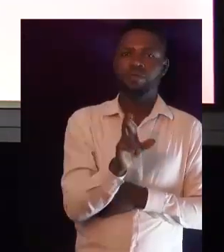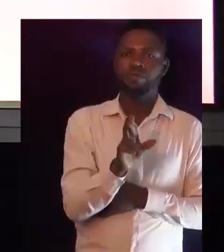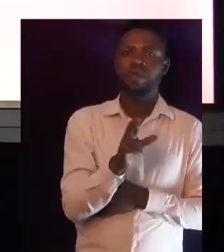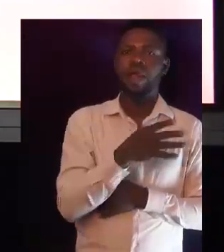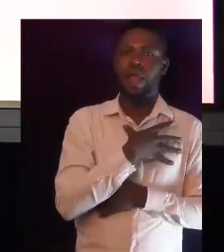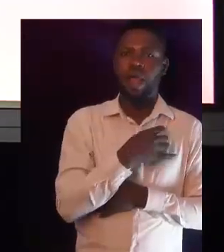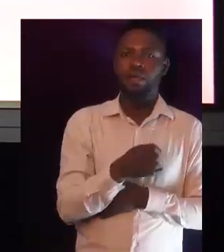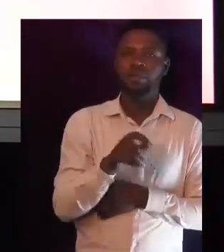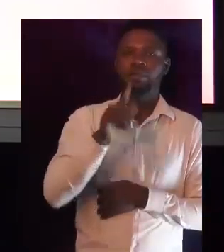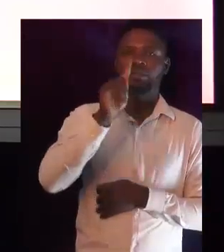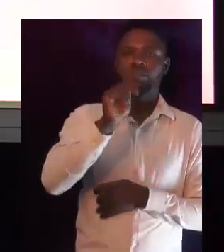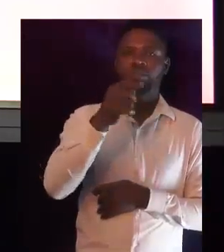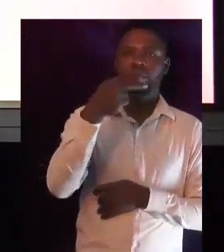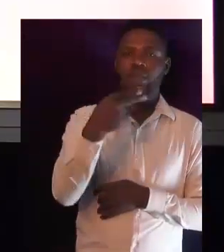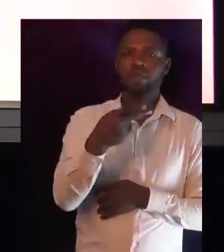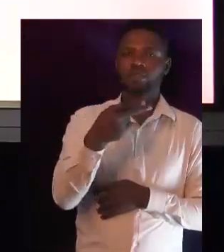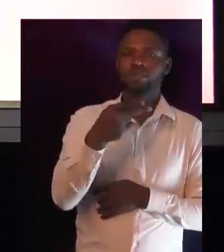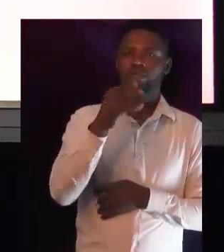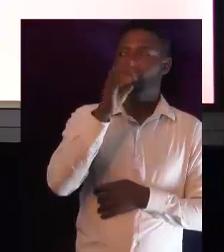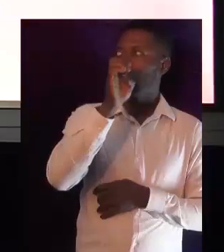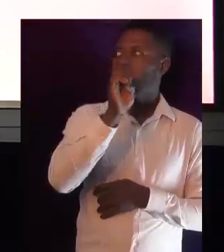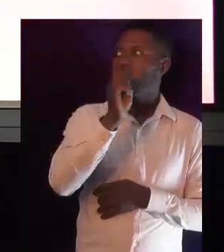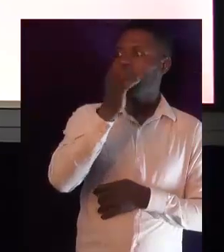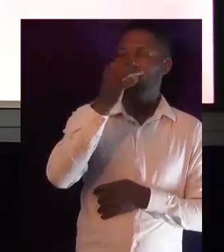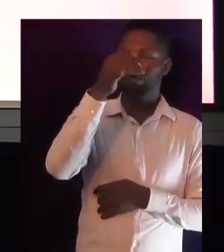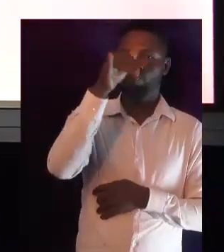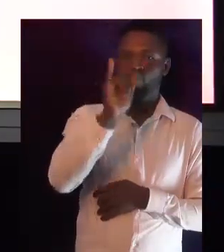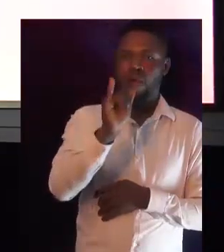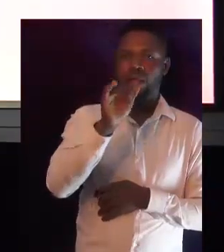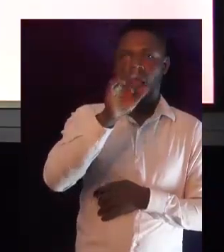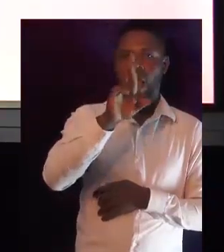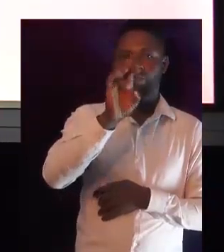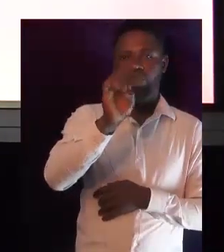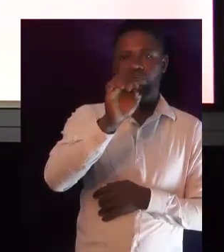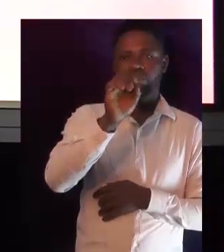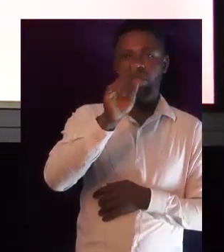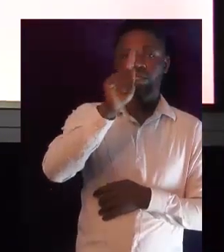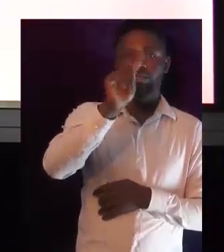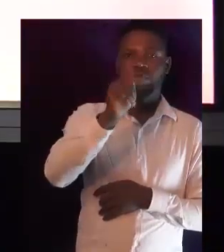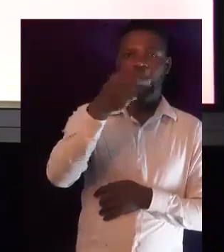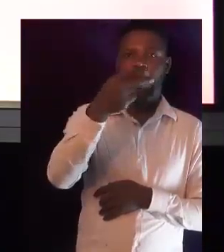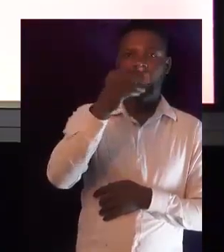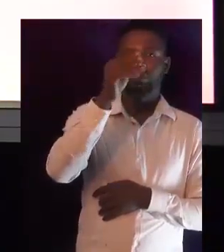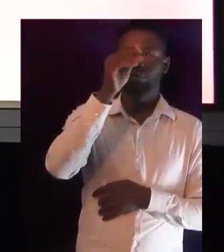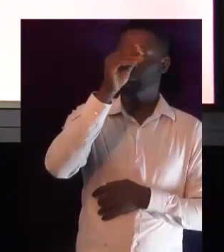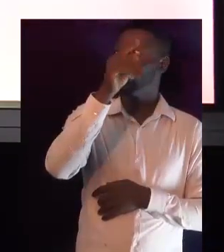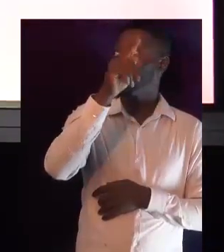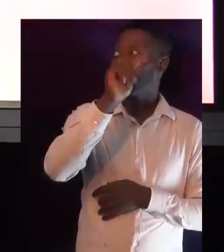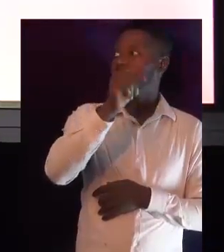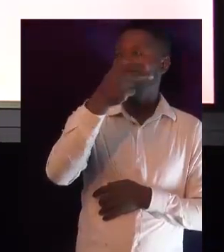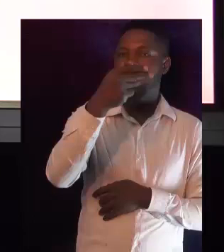T-H-E-I-R, and T-H-E-Y apostrophe R-E.